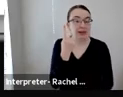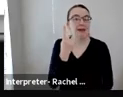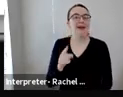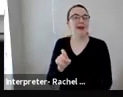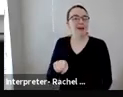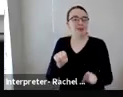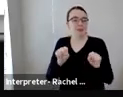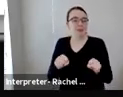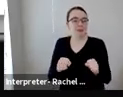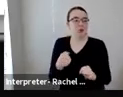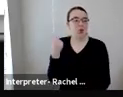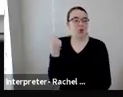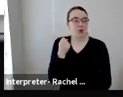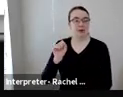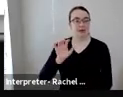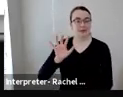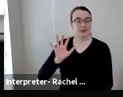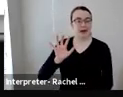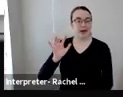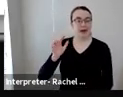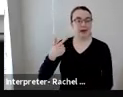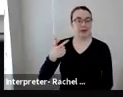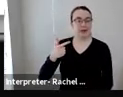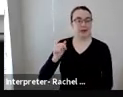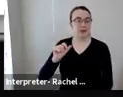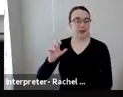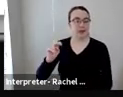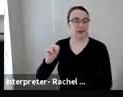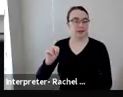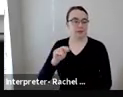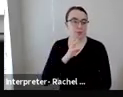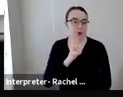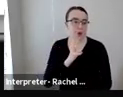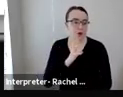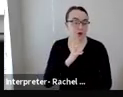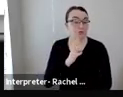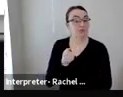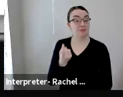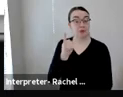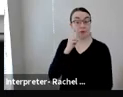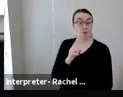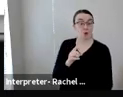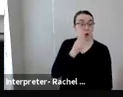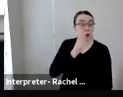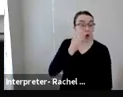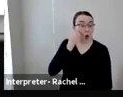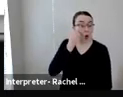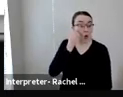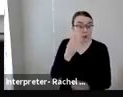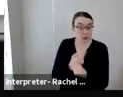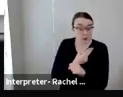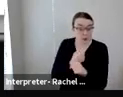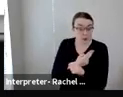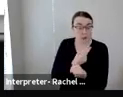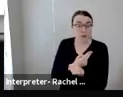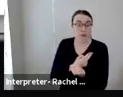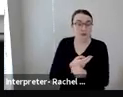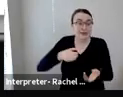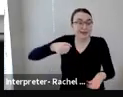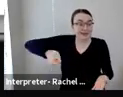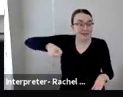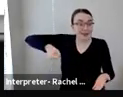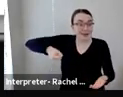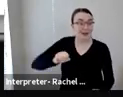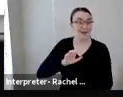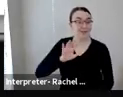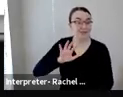to hold 5 gallons of water. And for a home environment, carrying 5 gallons of water and separating it into two tanks that